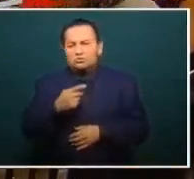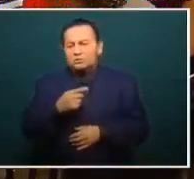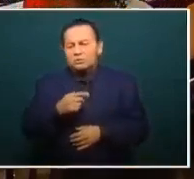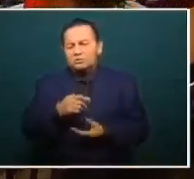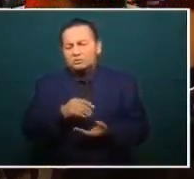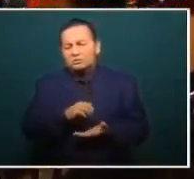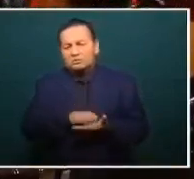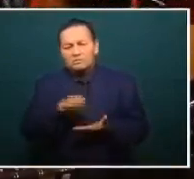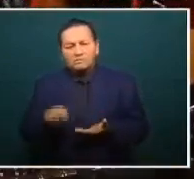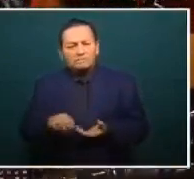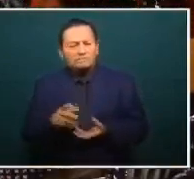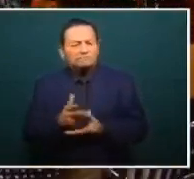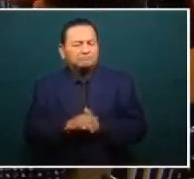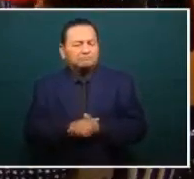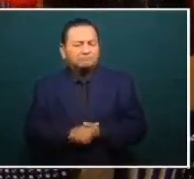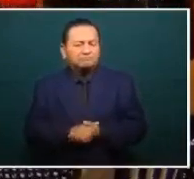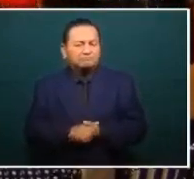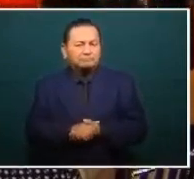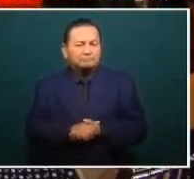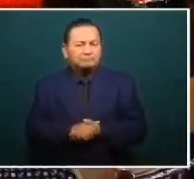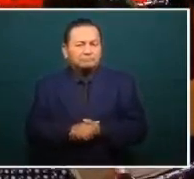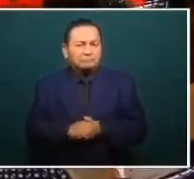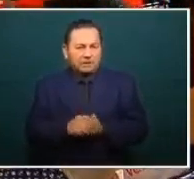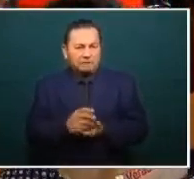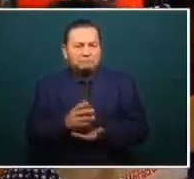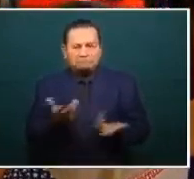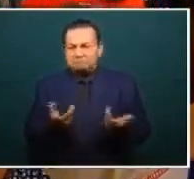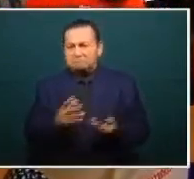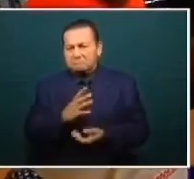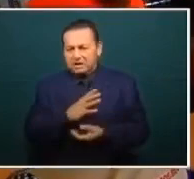deep theme.